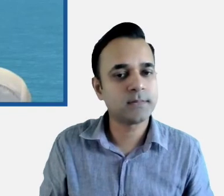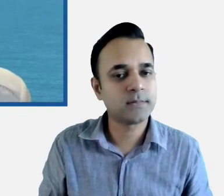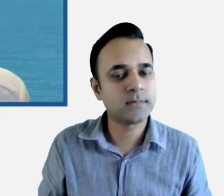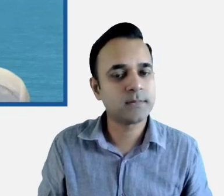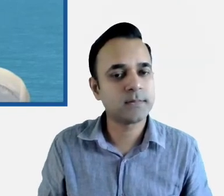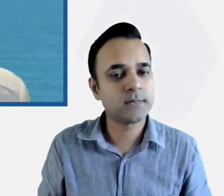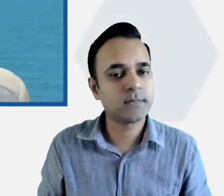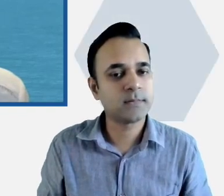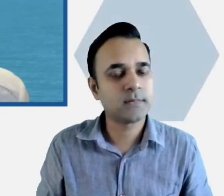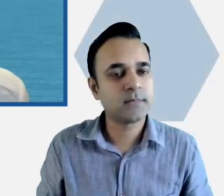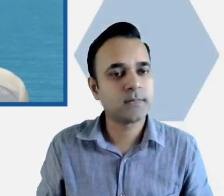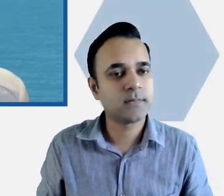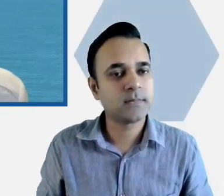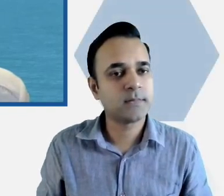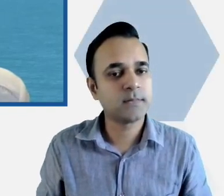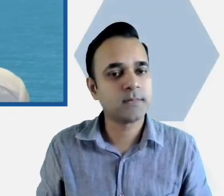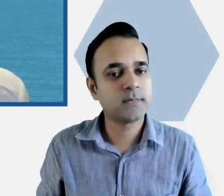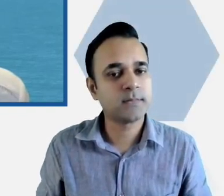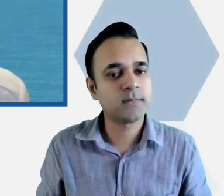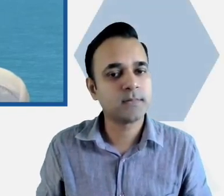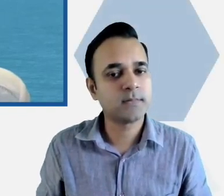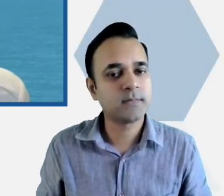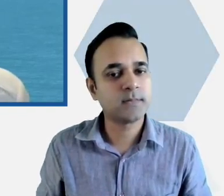I think we've lost the connection.